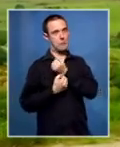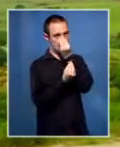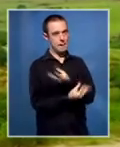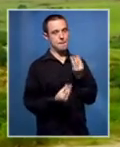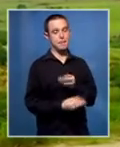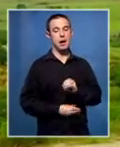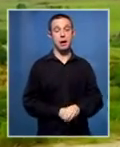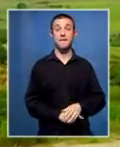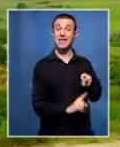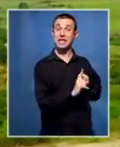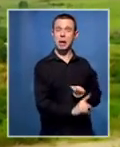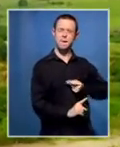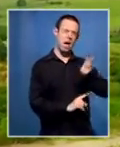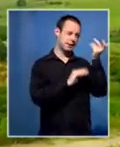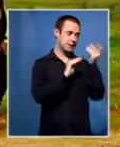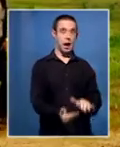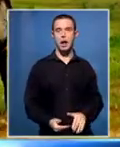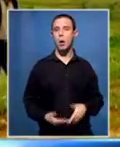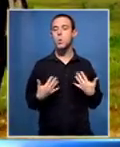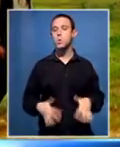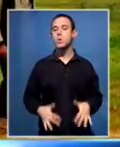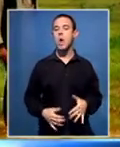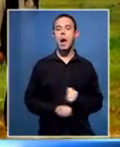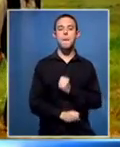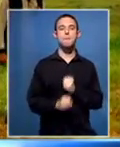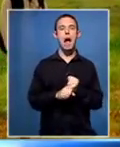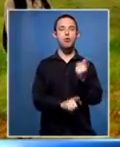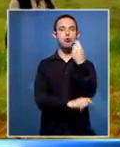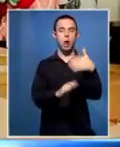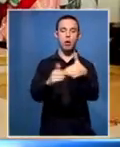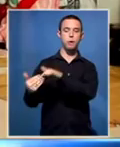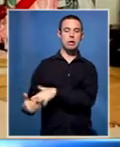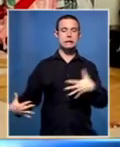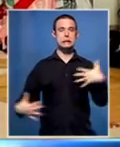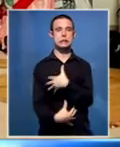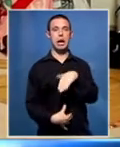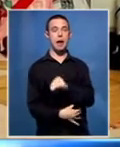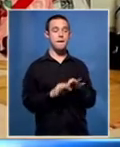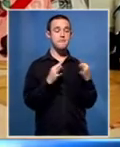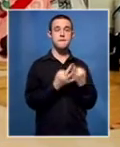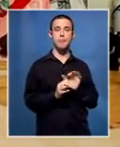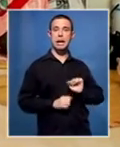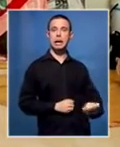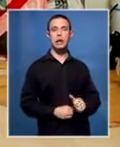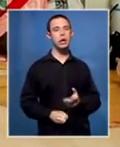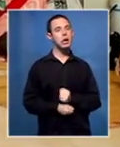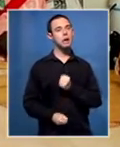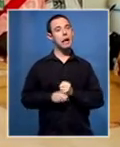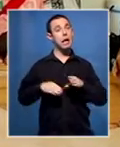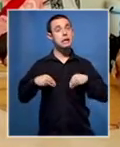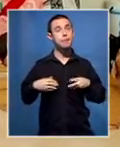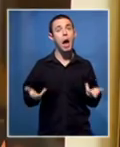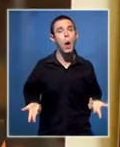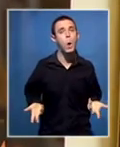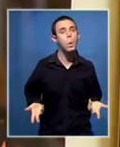The sudden death of Inkosi Mpiyezintombi Mzimela has shocked this rural community. His family struggling to come to terms with